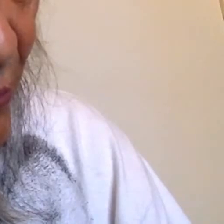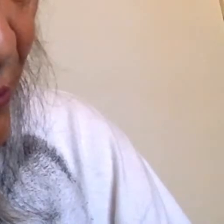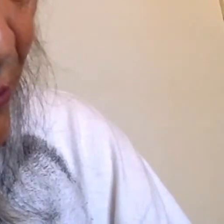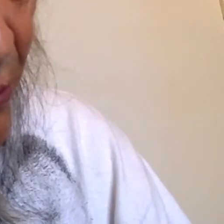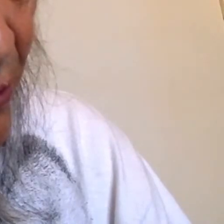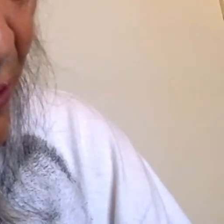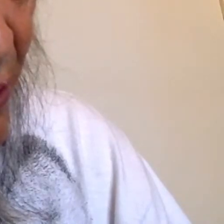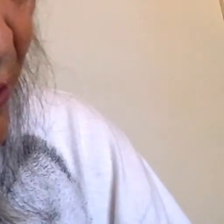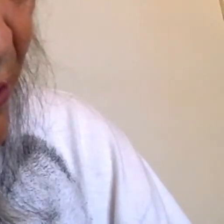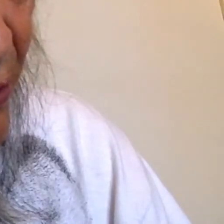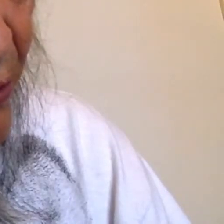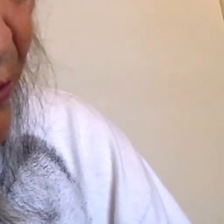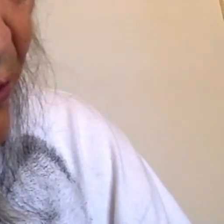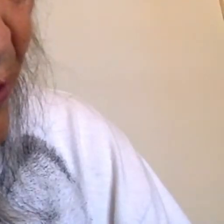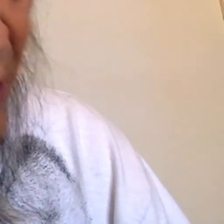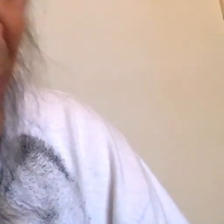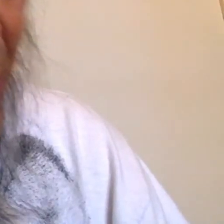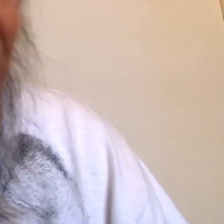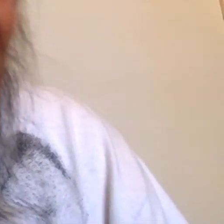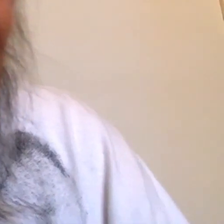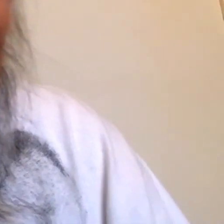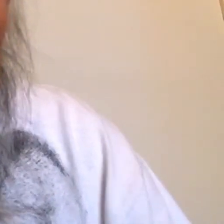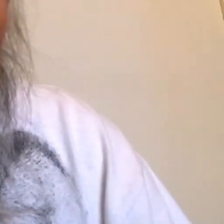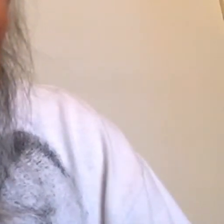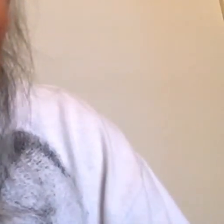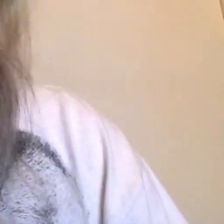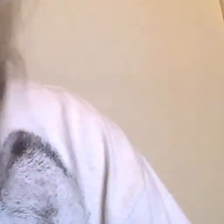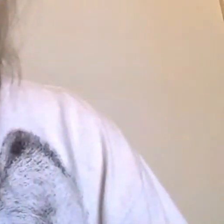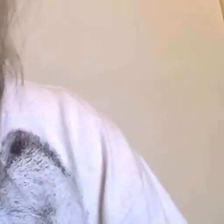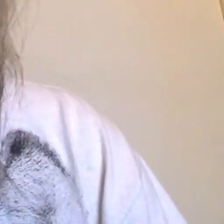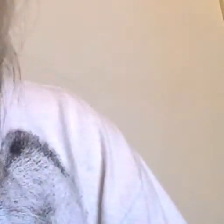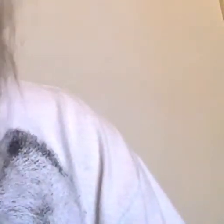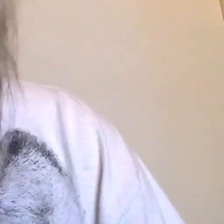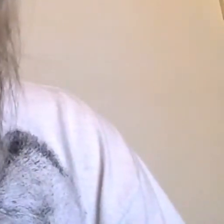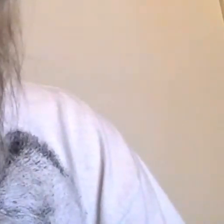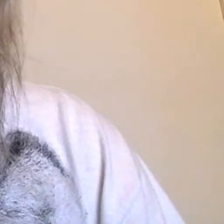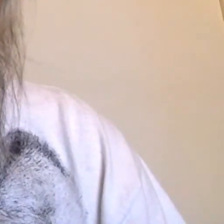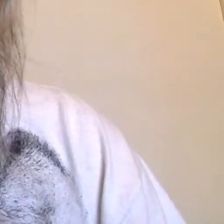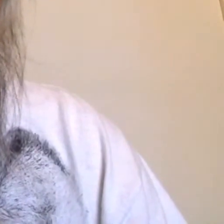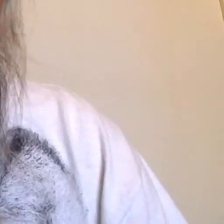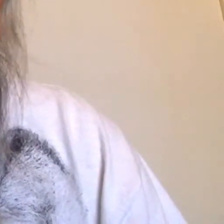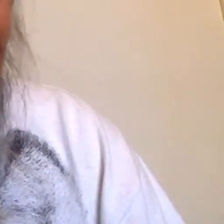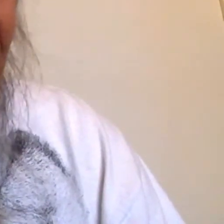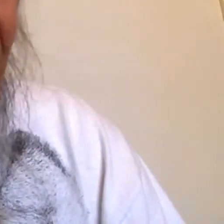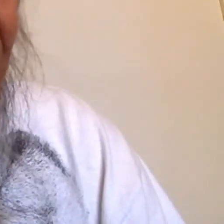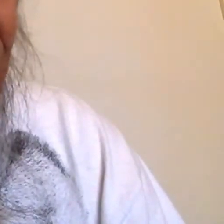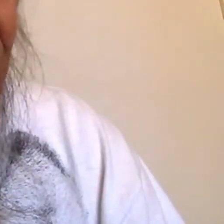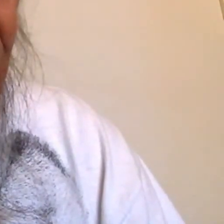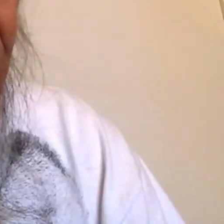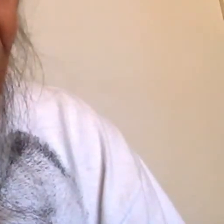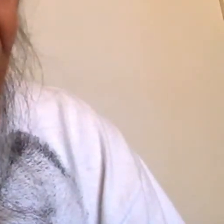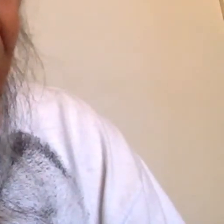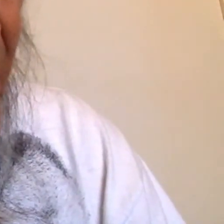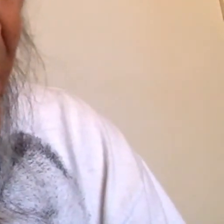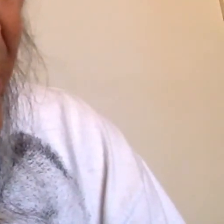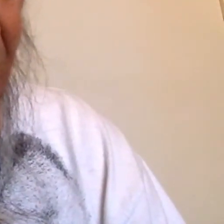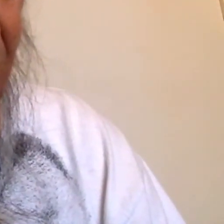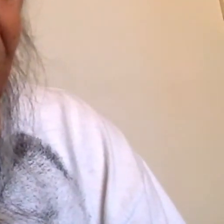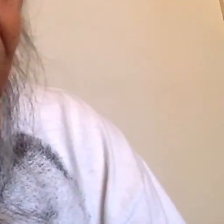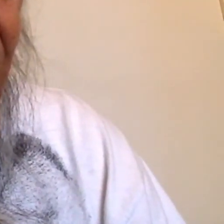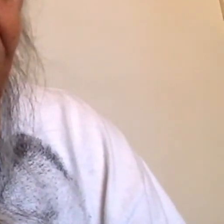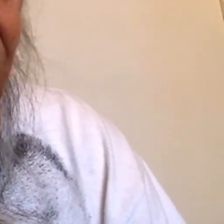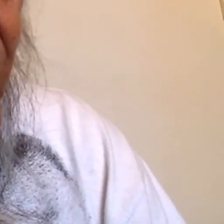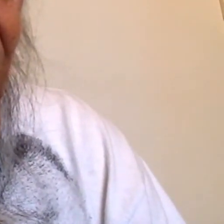we know it, today is today, and now is now. For that we are ready